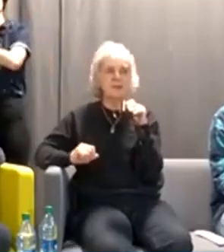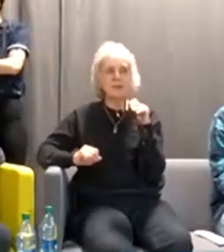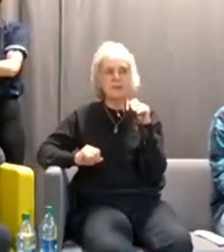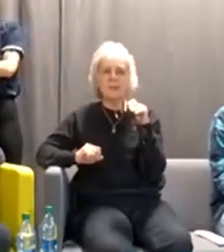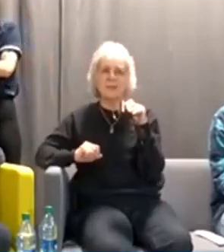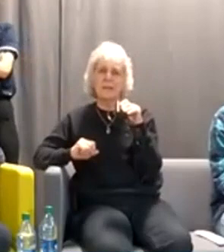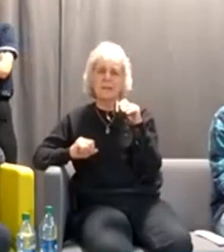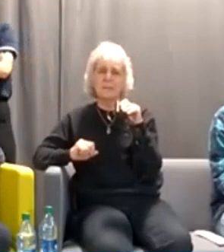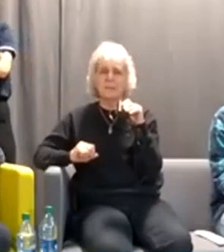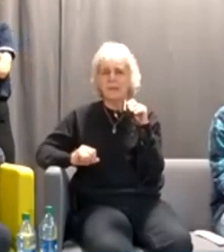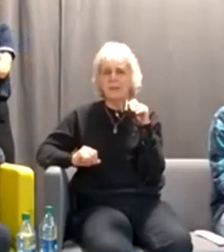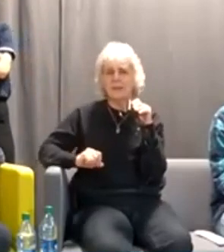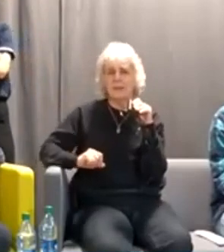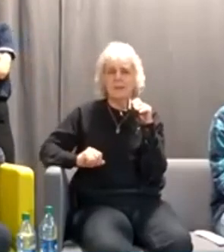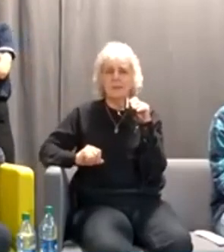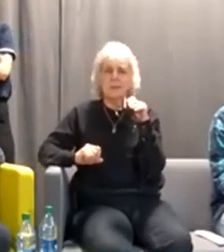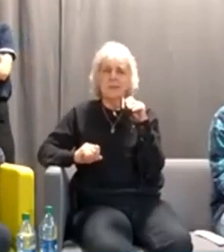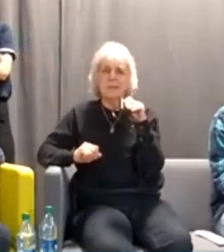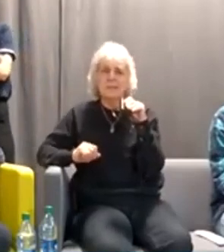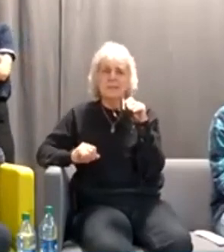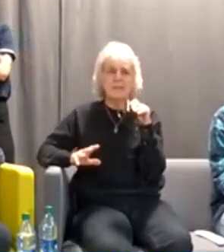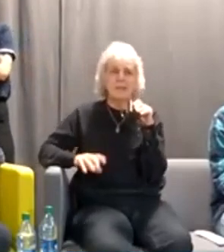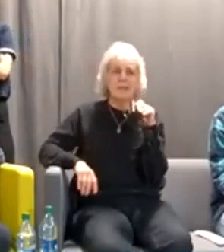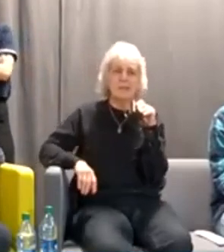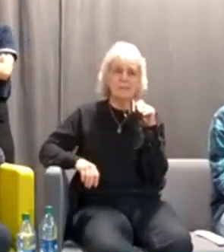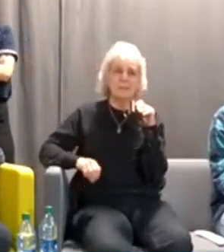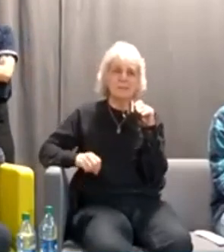need to know? Should I tell them? They are assuming,